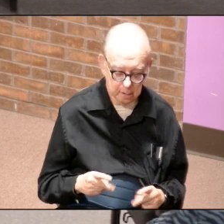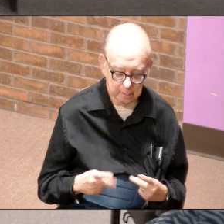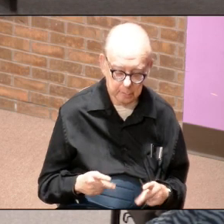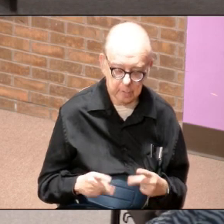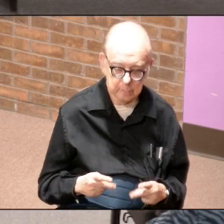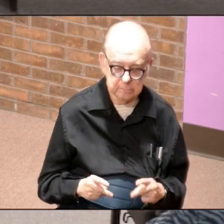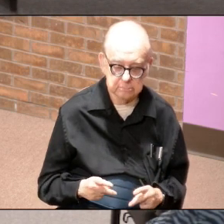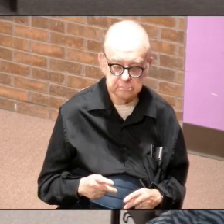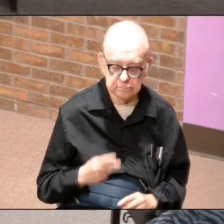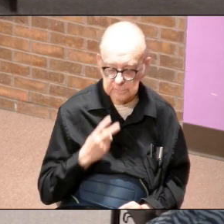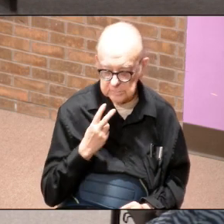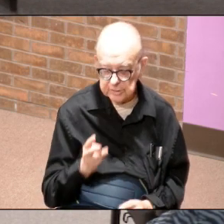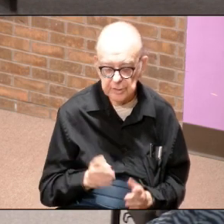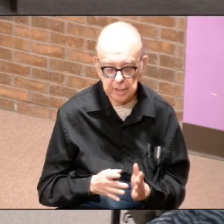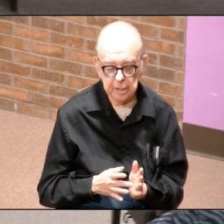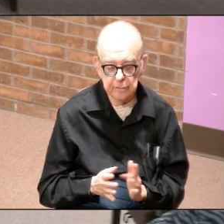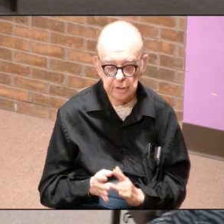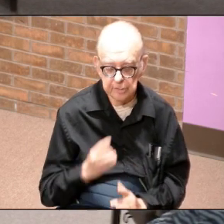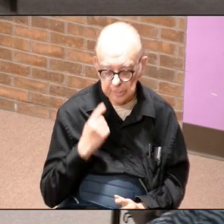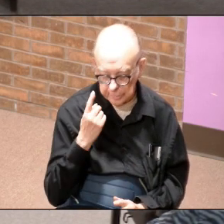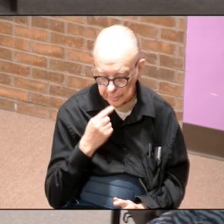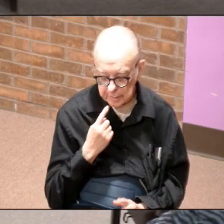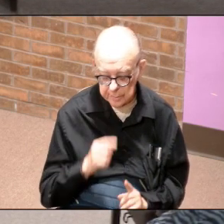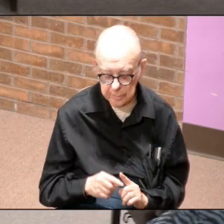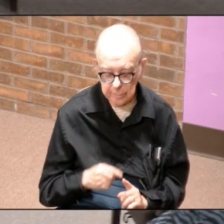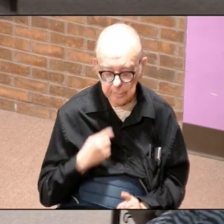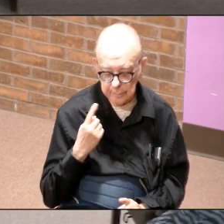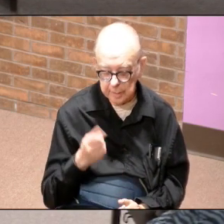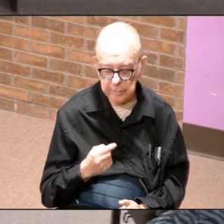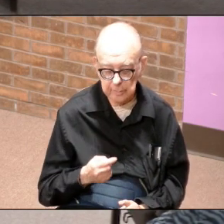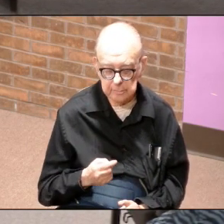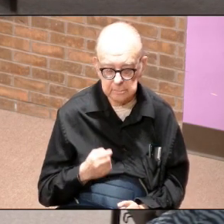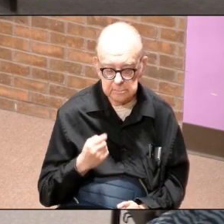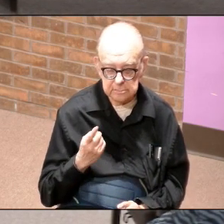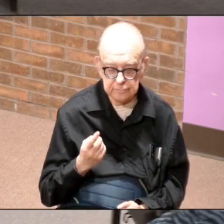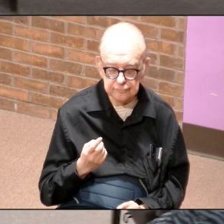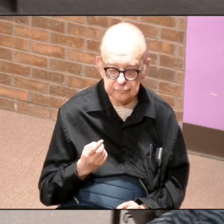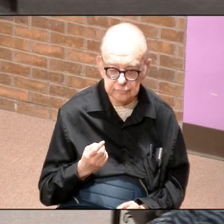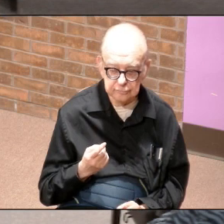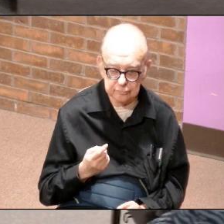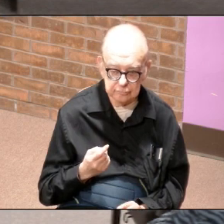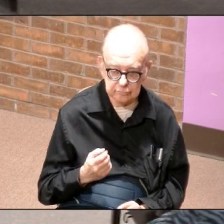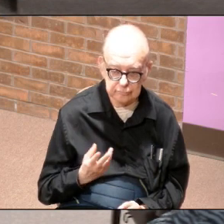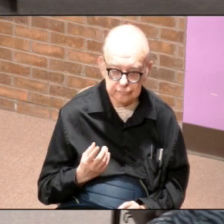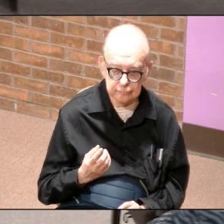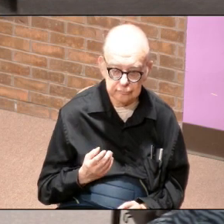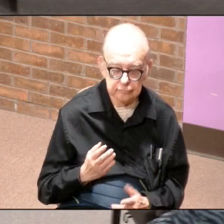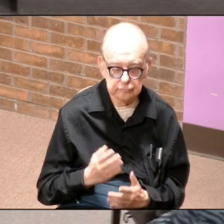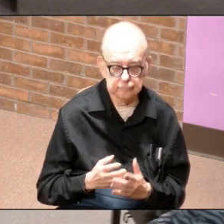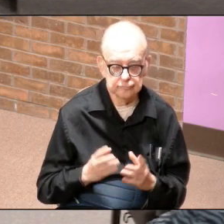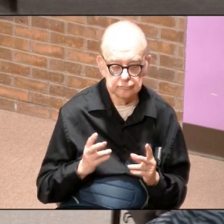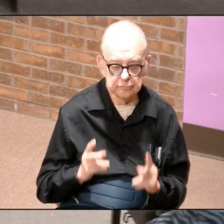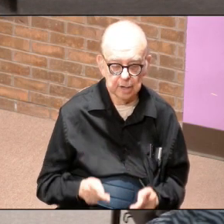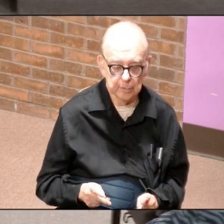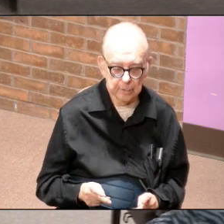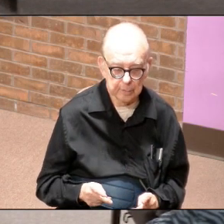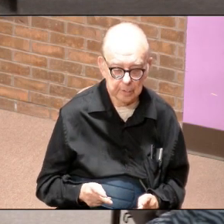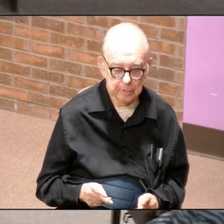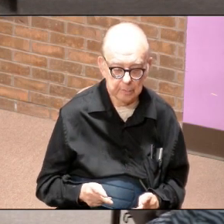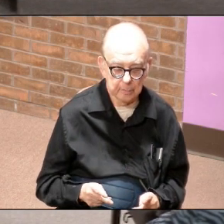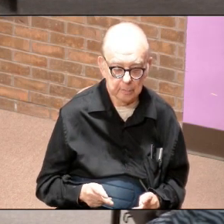see him face to face, to understand how much someone loved me